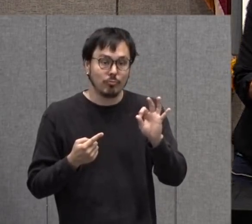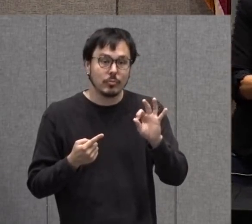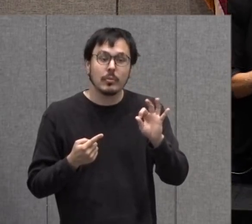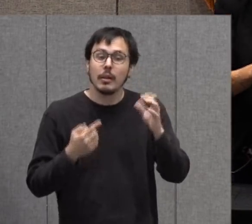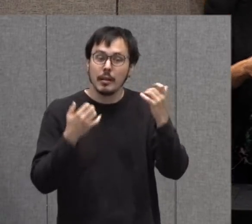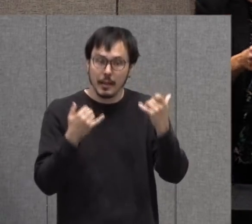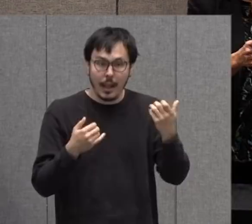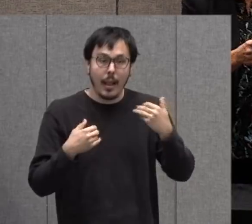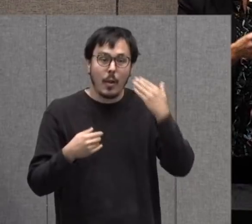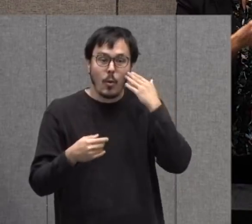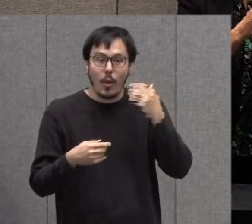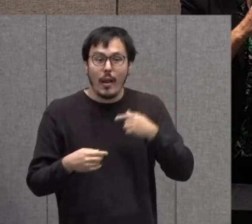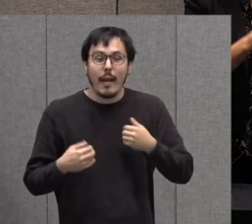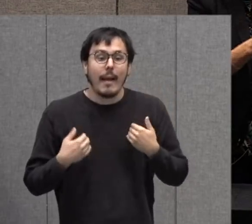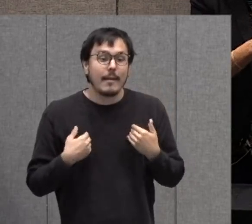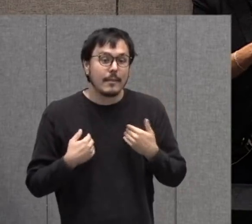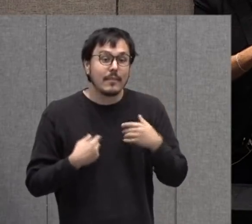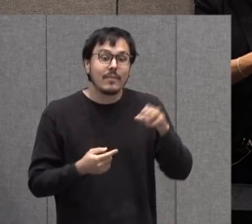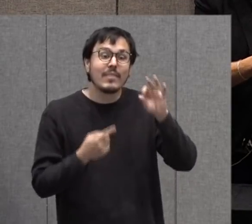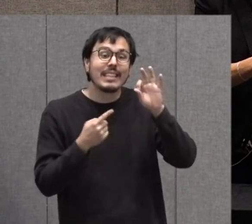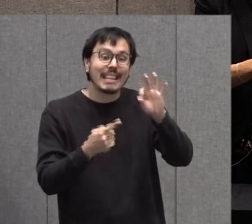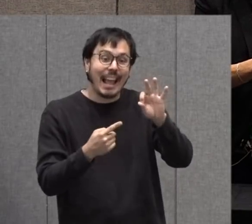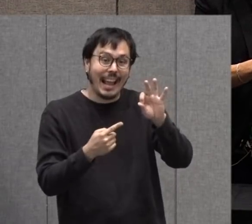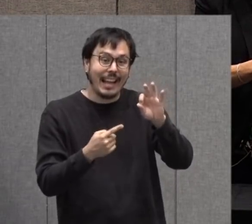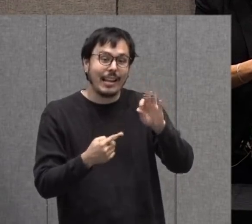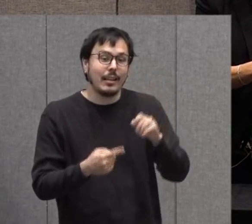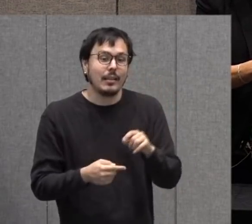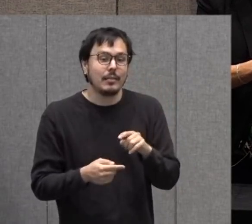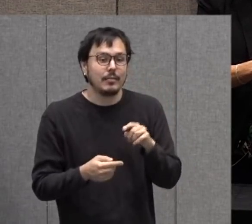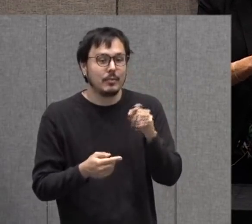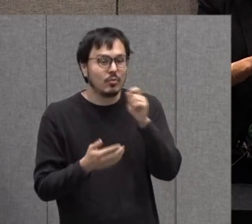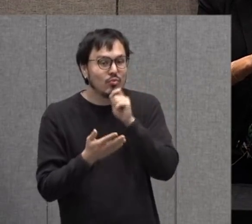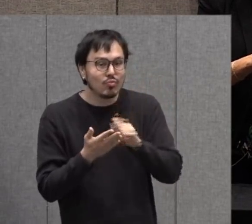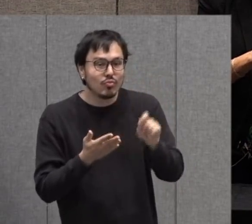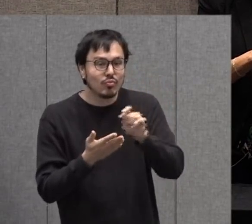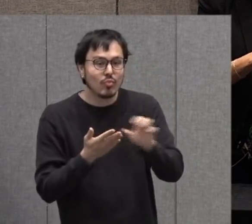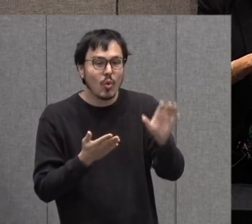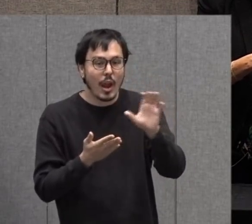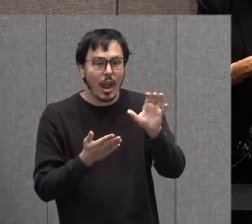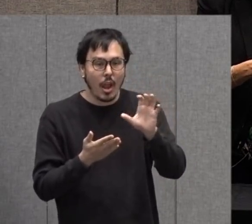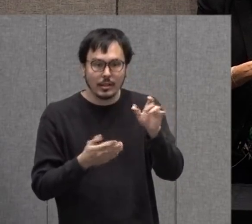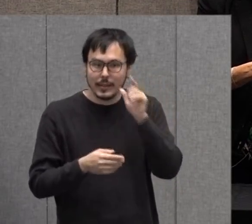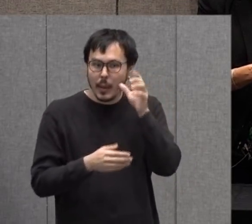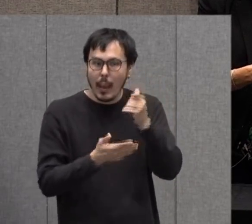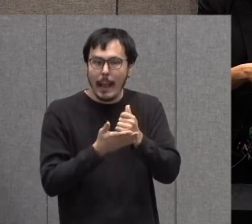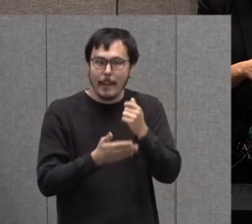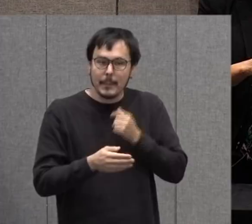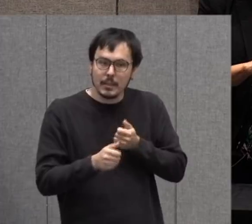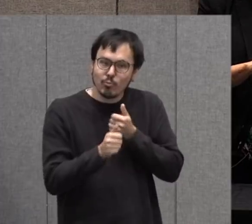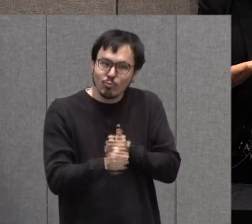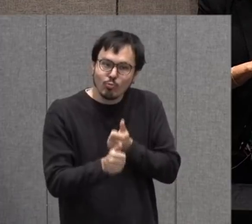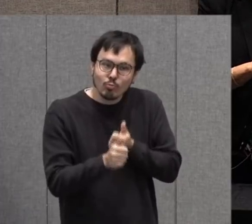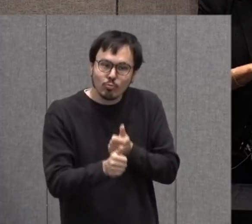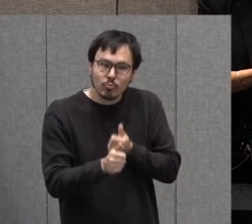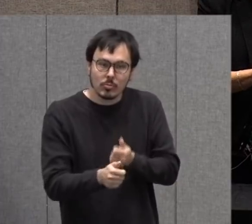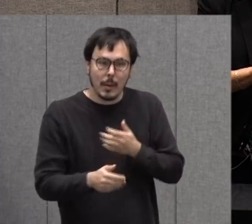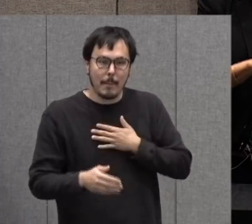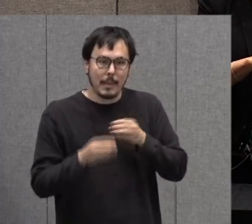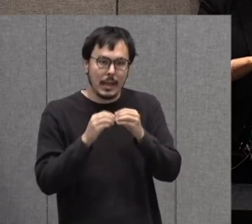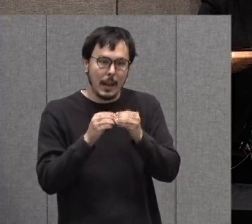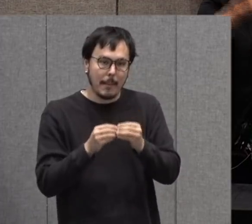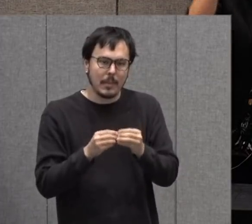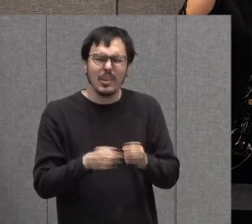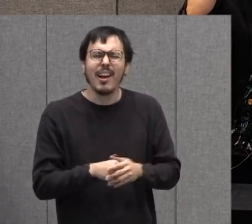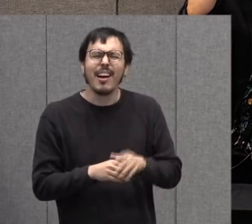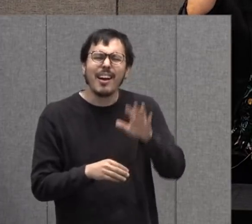so now I know I have 9 crayons that's going to help me keep track of my counting on by 9. Okay,